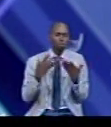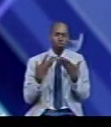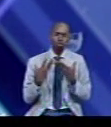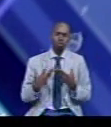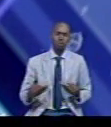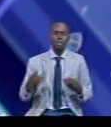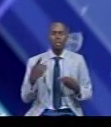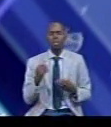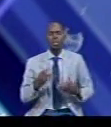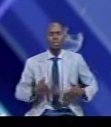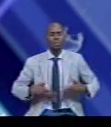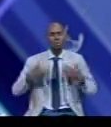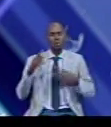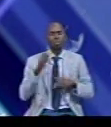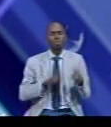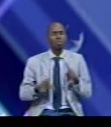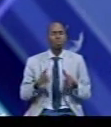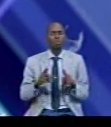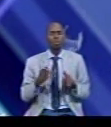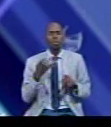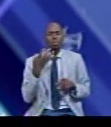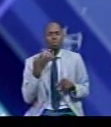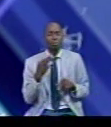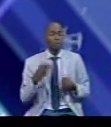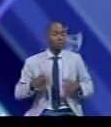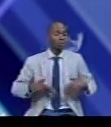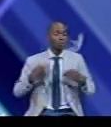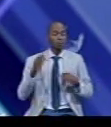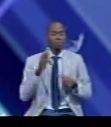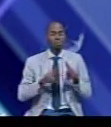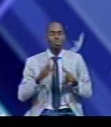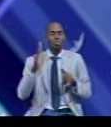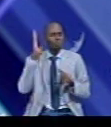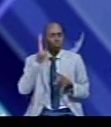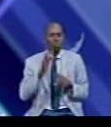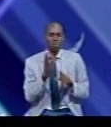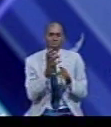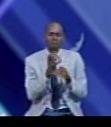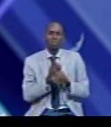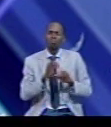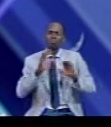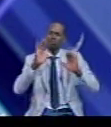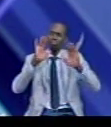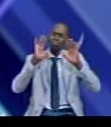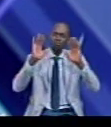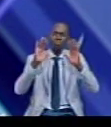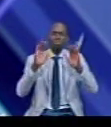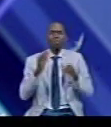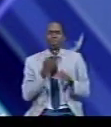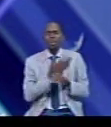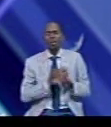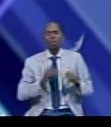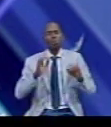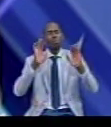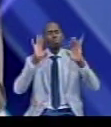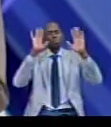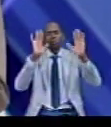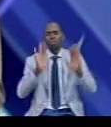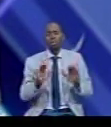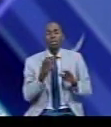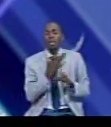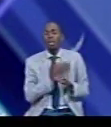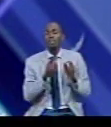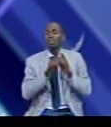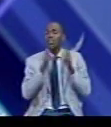unto the Lord in heaven. Signs and wonders will be done. Glorious thing will be done. Marvelous thing will be done. Divine thing will be